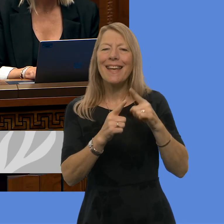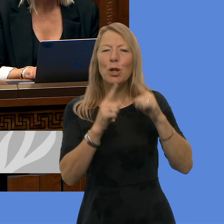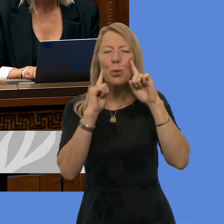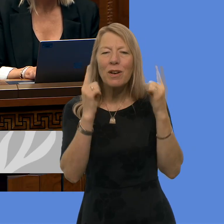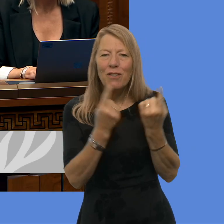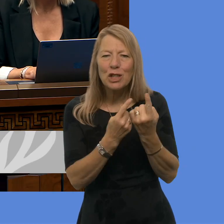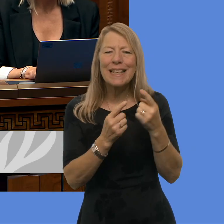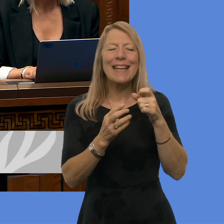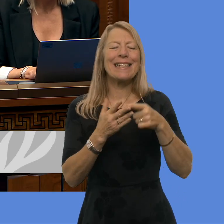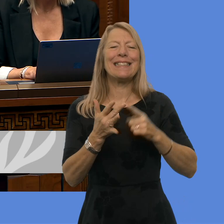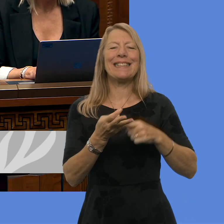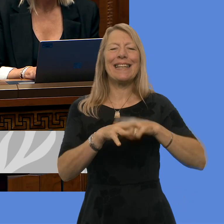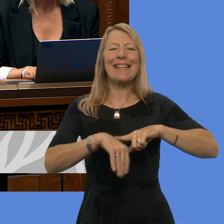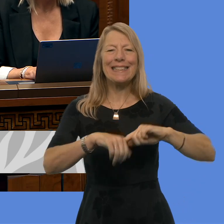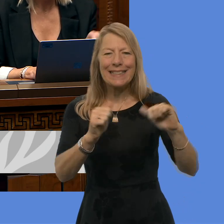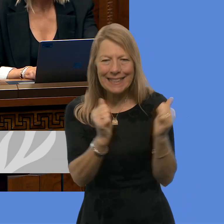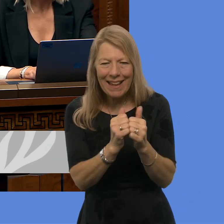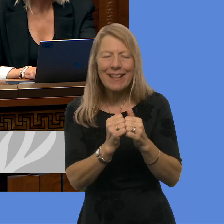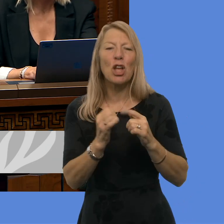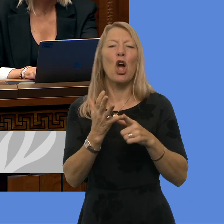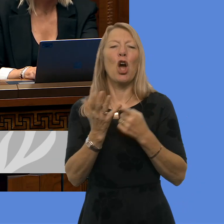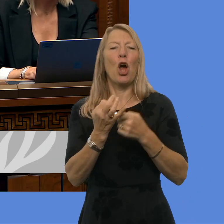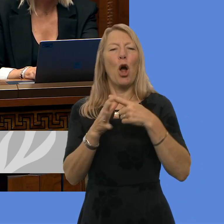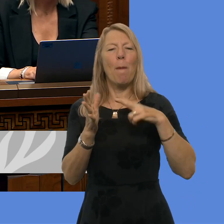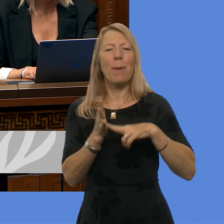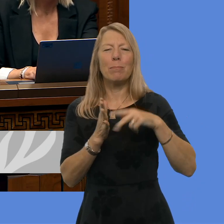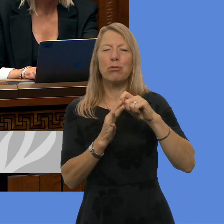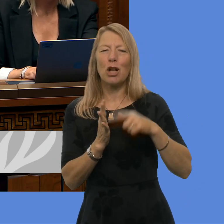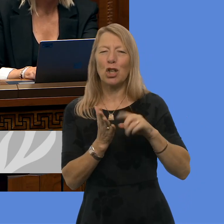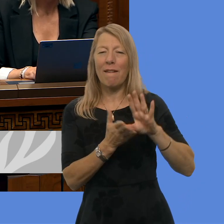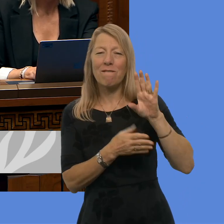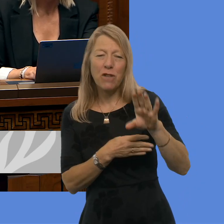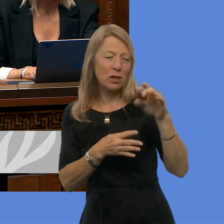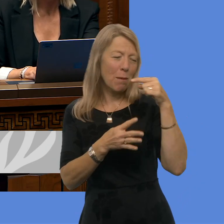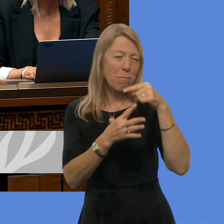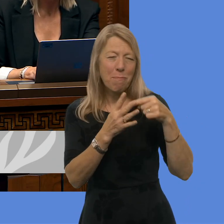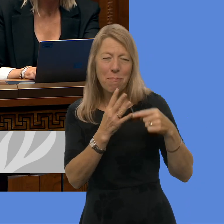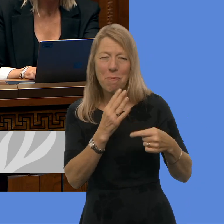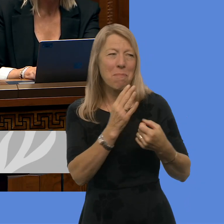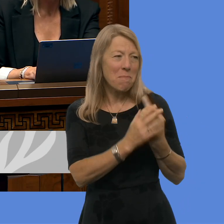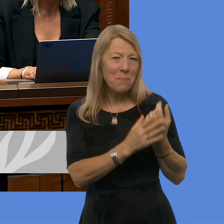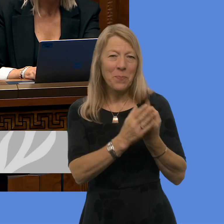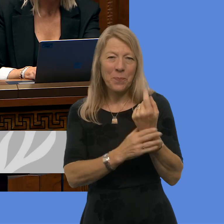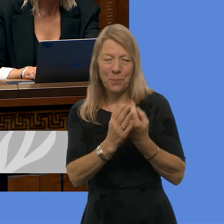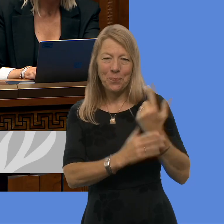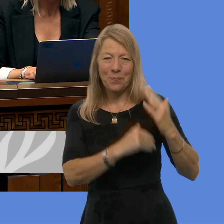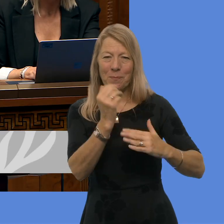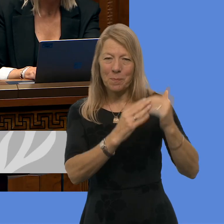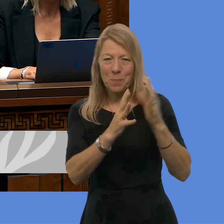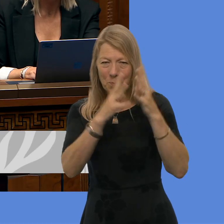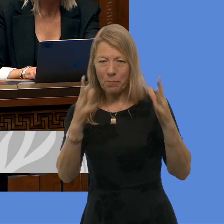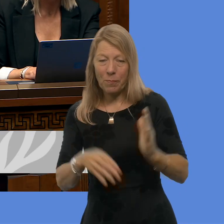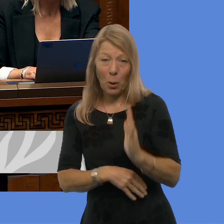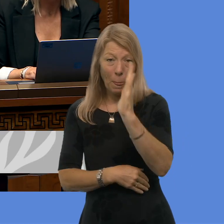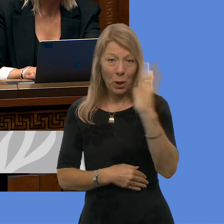of the Urban Villages funding. Specifically, since taking on the Aberdeen site in 2016, the Executive Office has invested